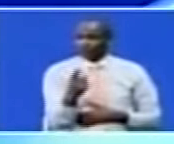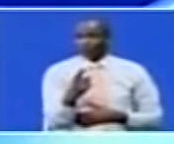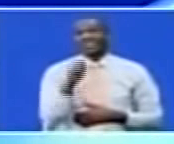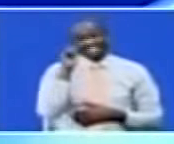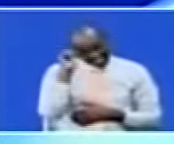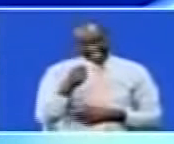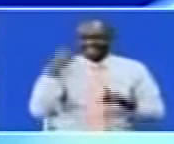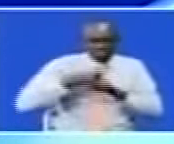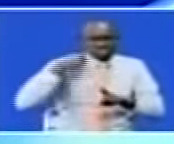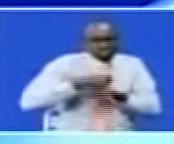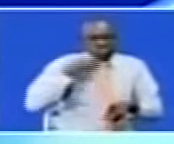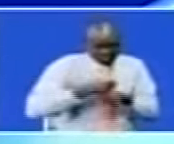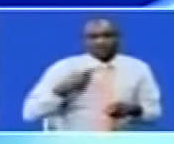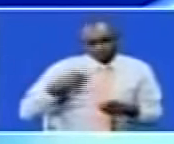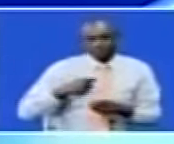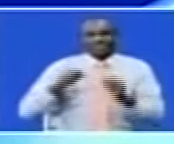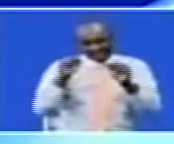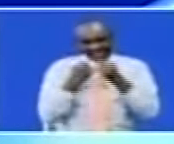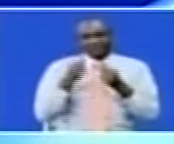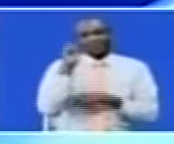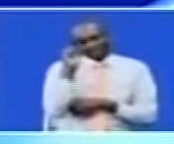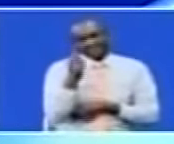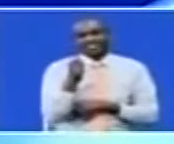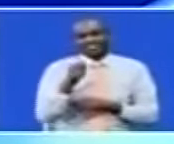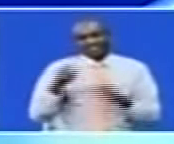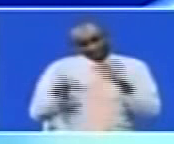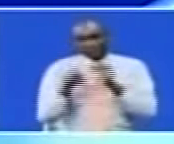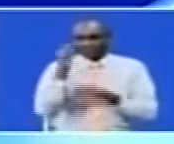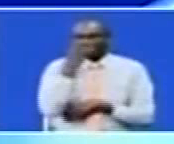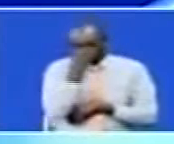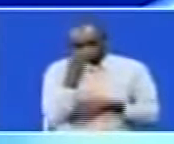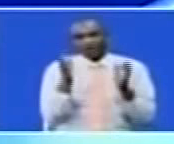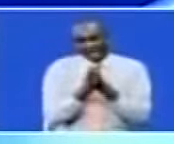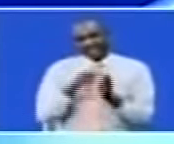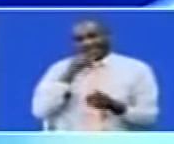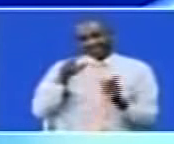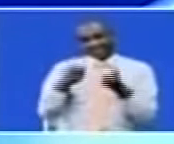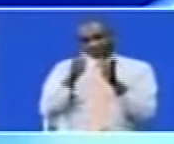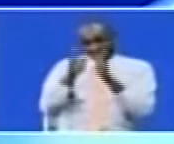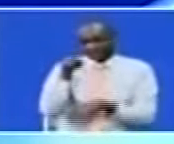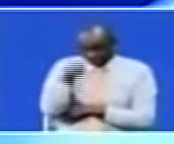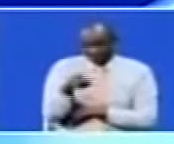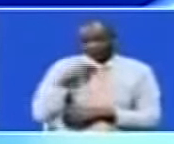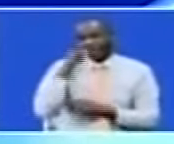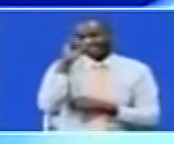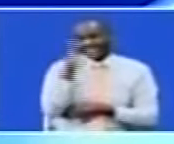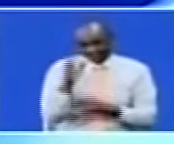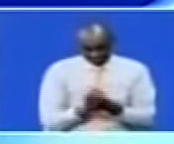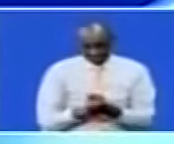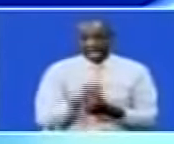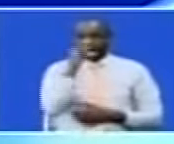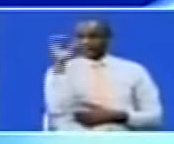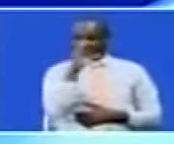Kenya battles to save Deputy President William Ruto and radio journalist Joshua Arap Sang from ICC prosecution, the ICC